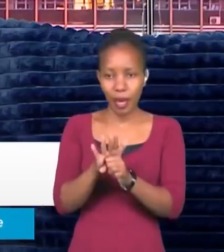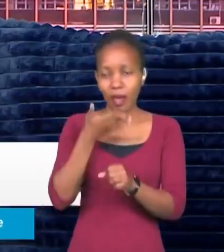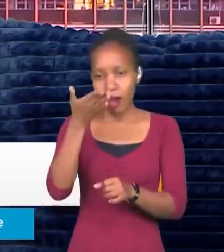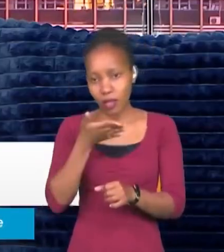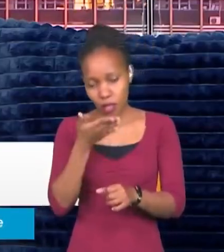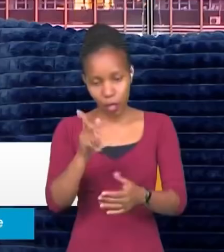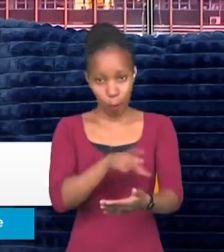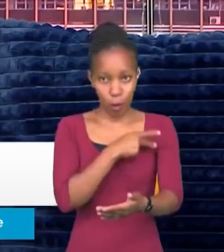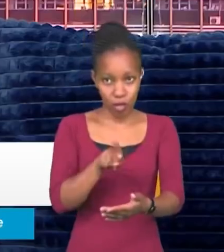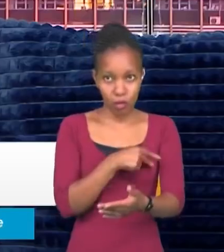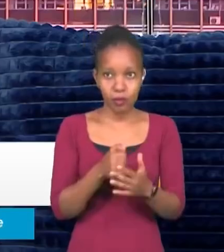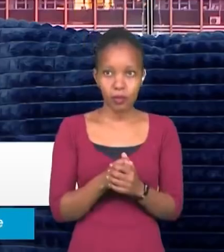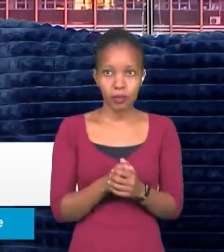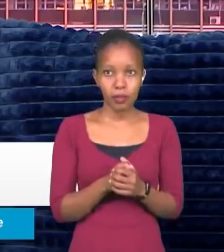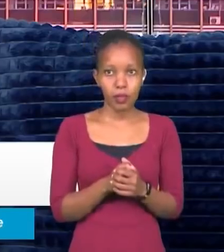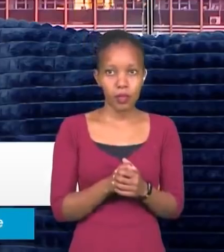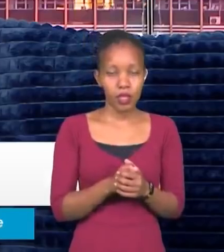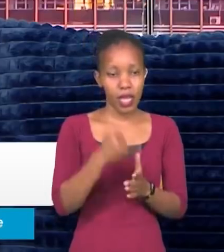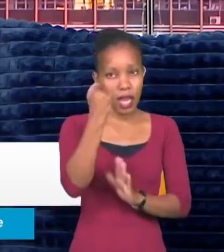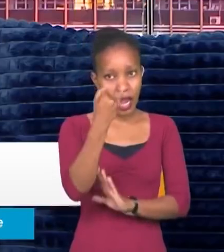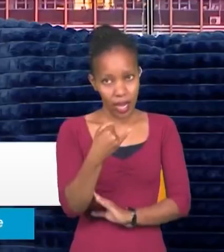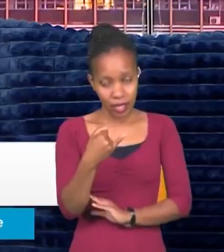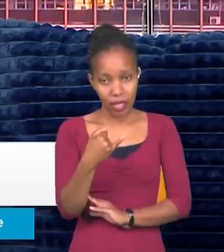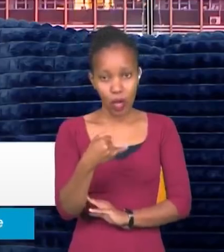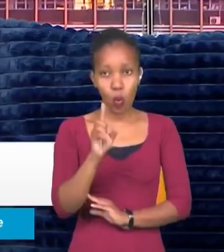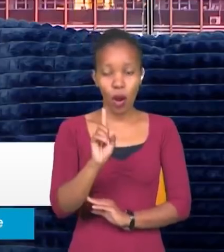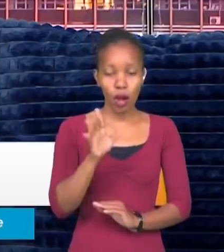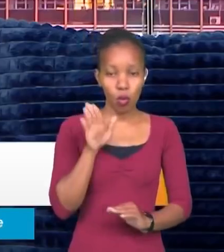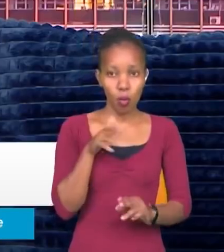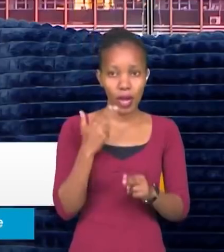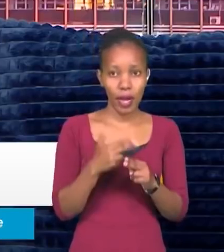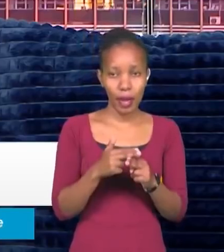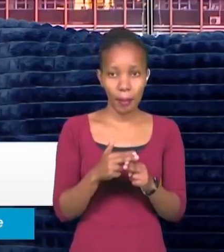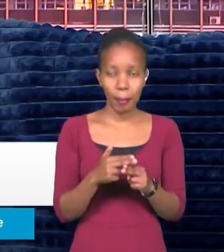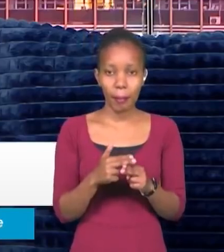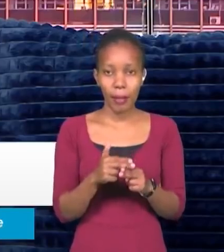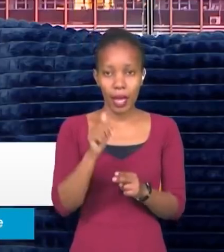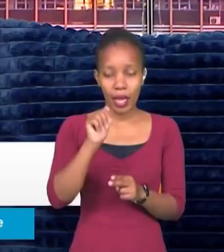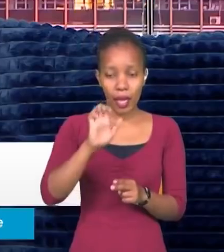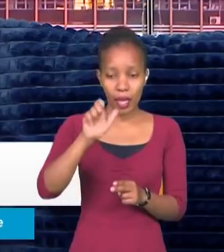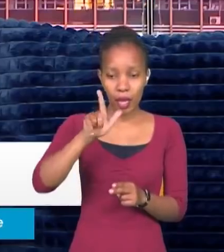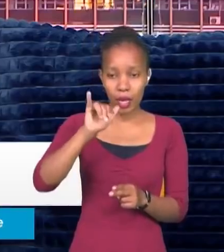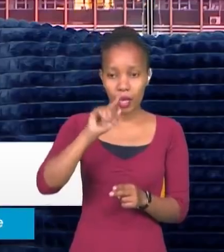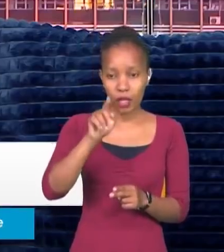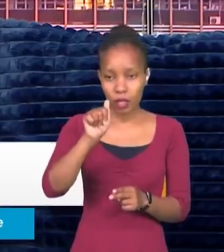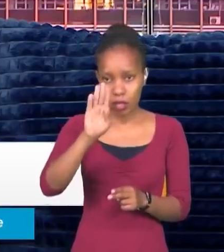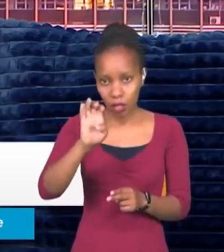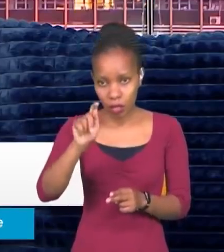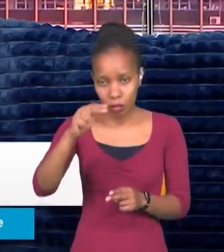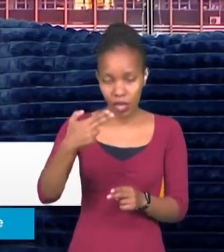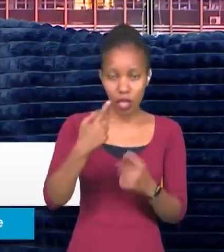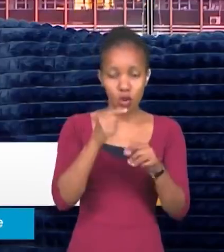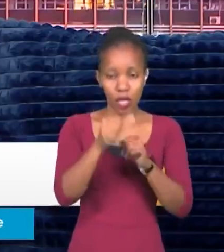poetry. Mm-hmm. One Art by Elizabeth Bishop, yeah, is one of the poems. Mm-hmm. And I'm thinking of, you see, she talks about one